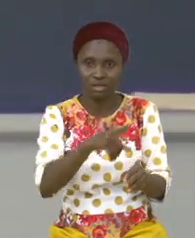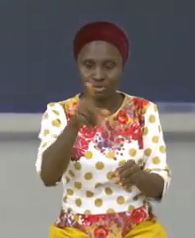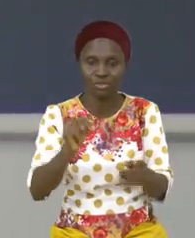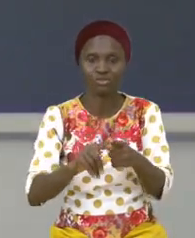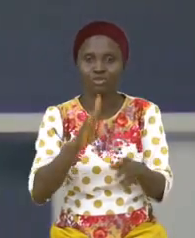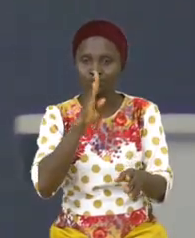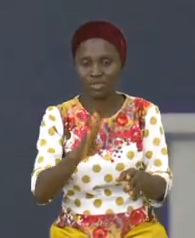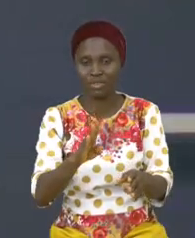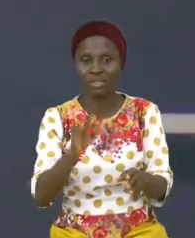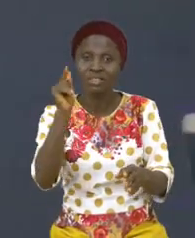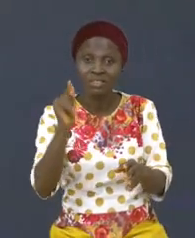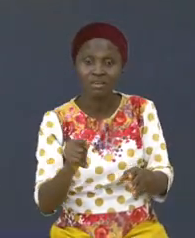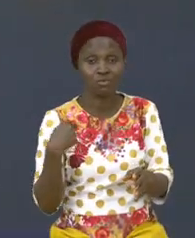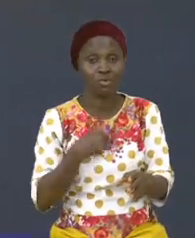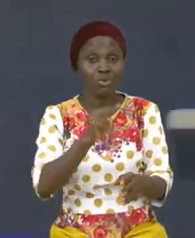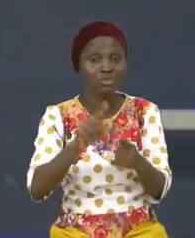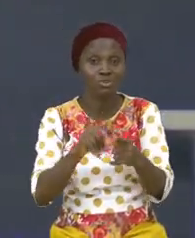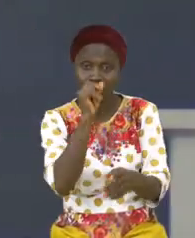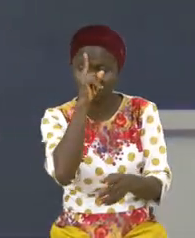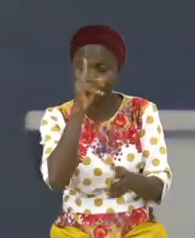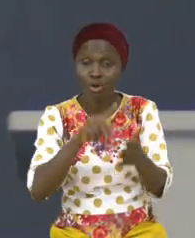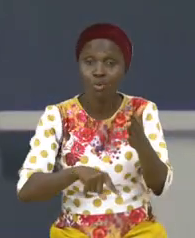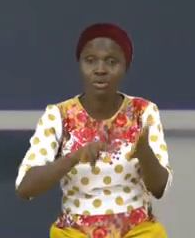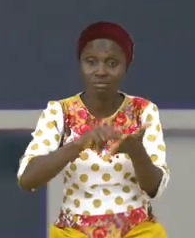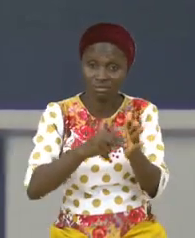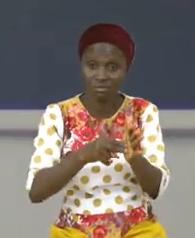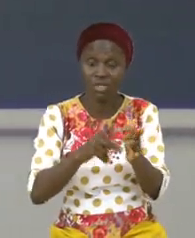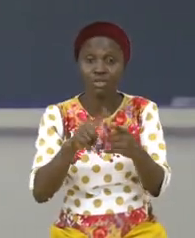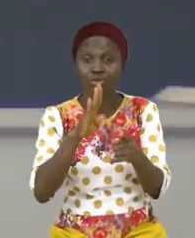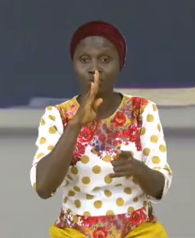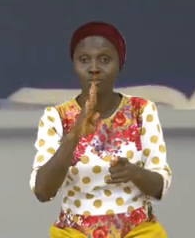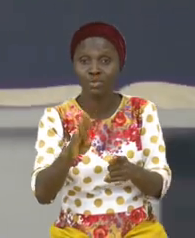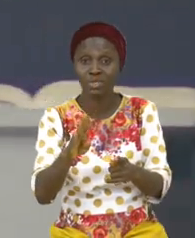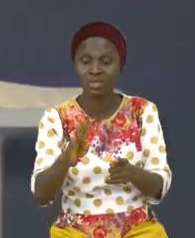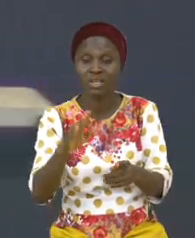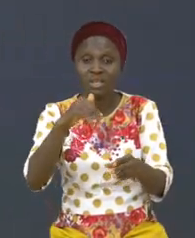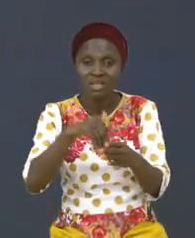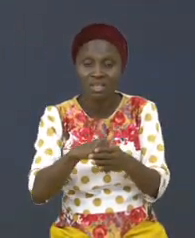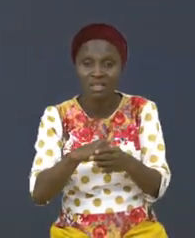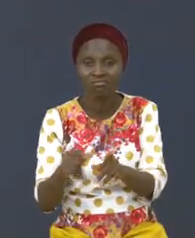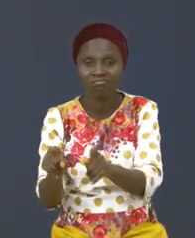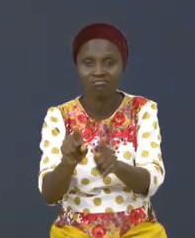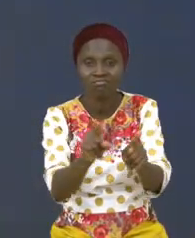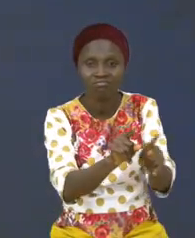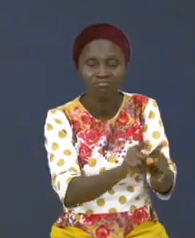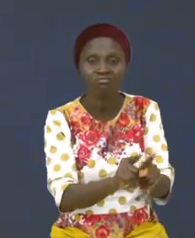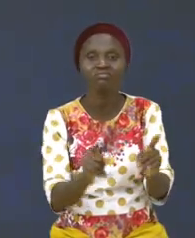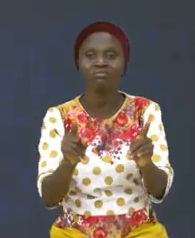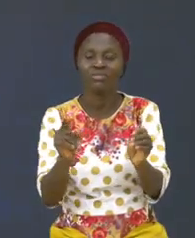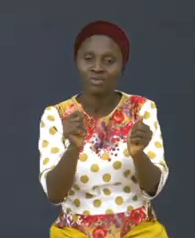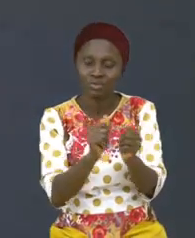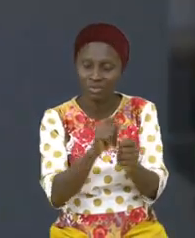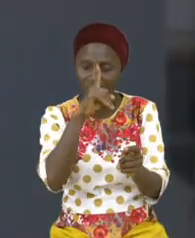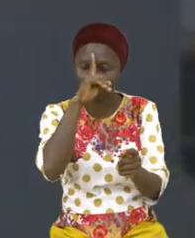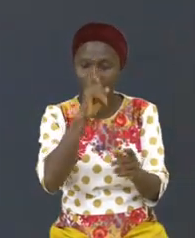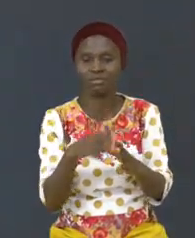to understand what it means to be a semblance, to be in likeness